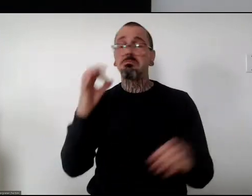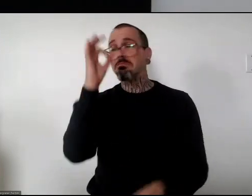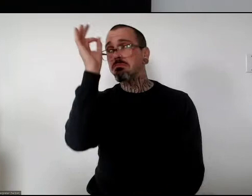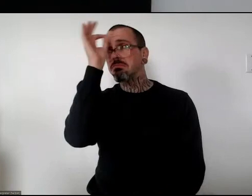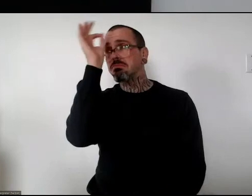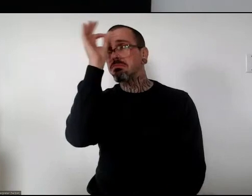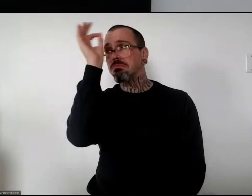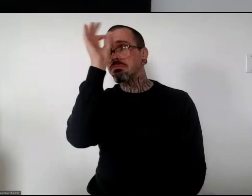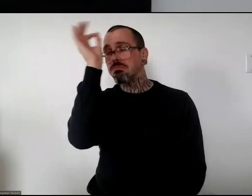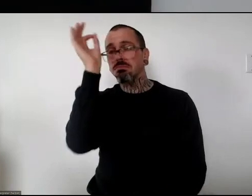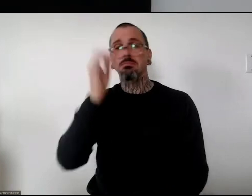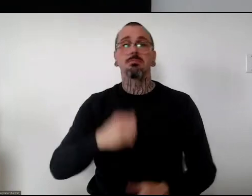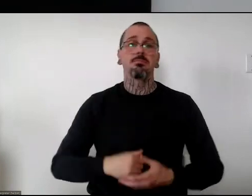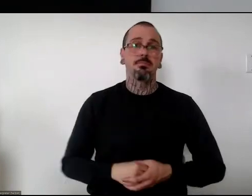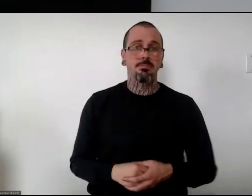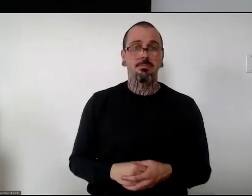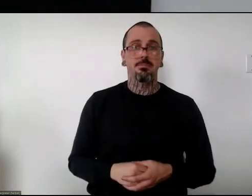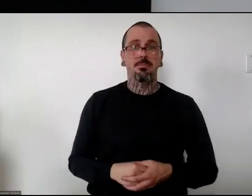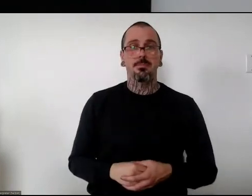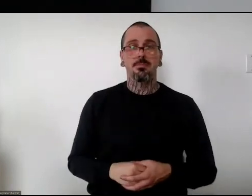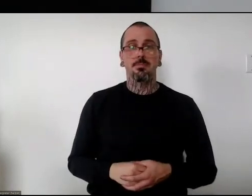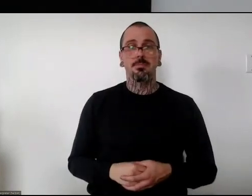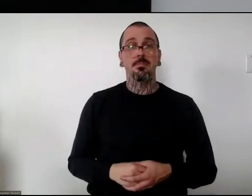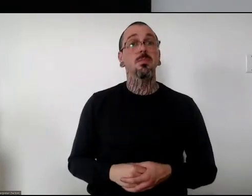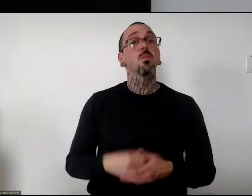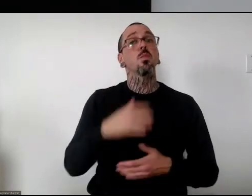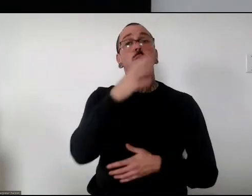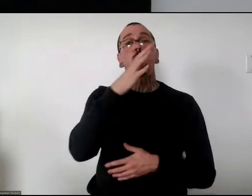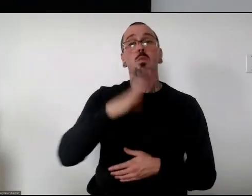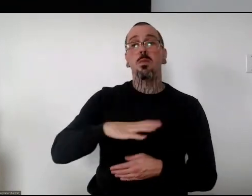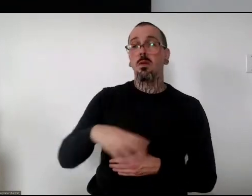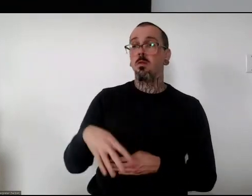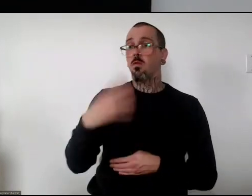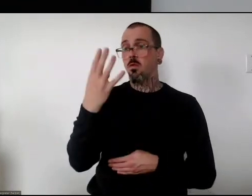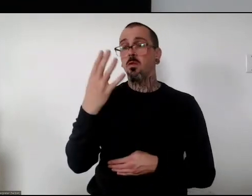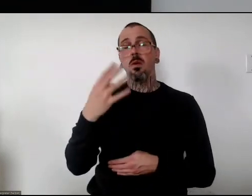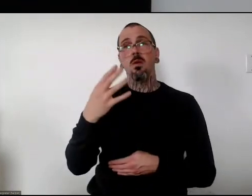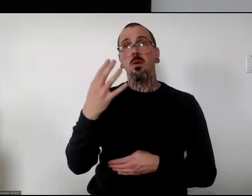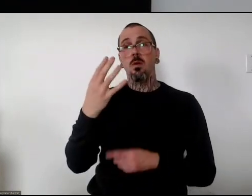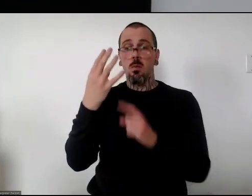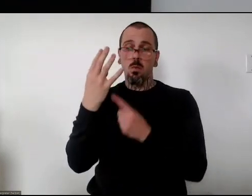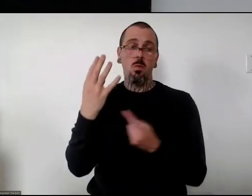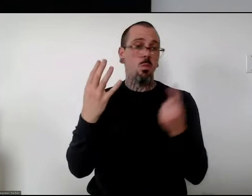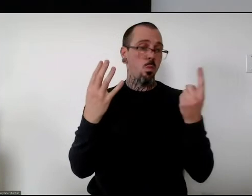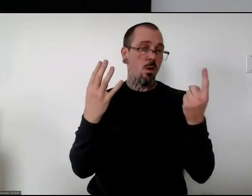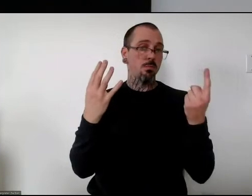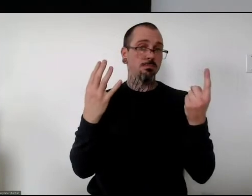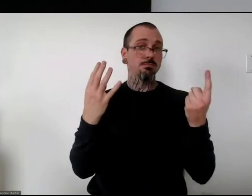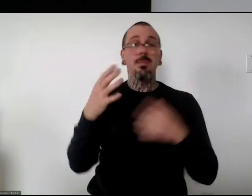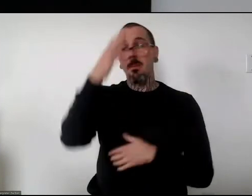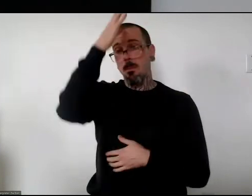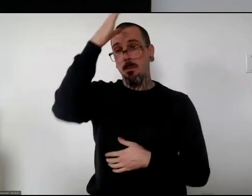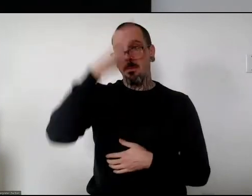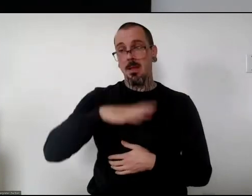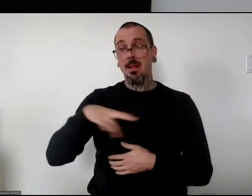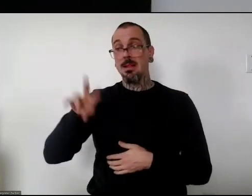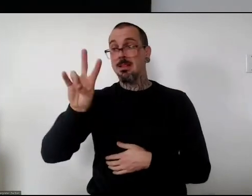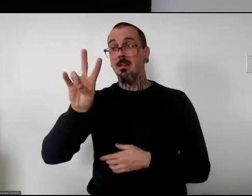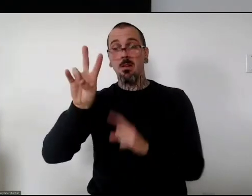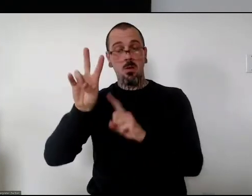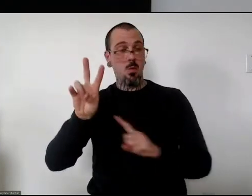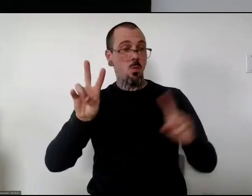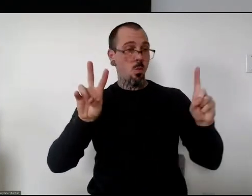Creator, 1 in every 4 women and 1 in every 7 men will experience some form of domestic